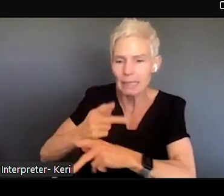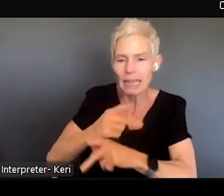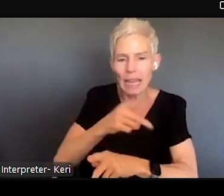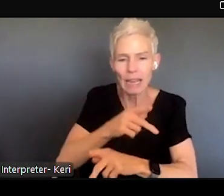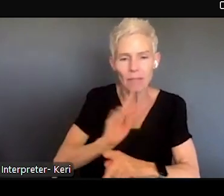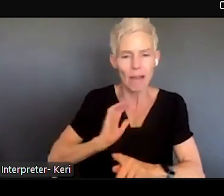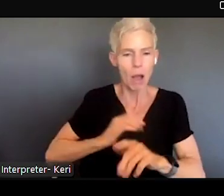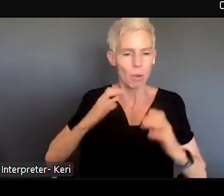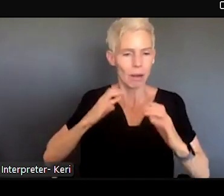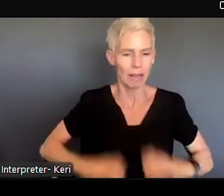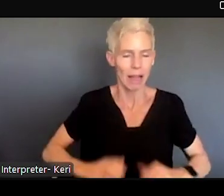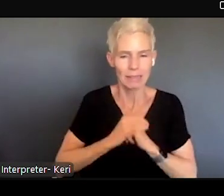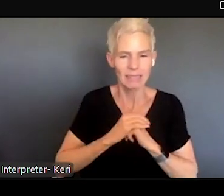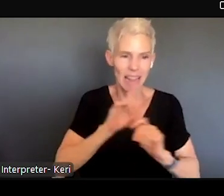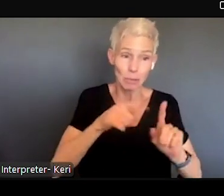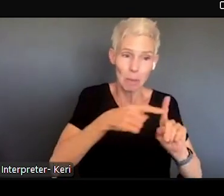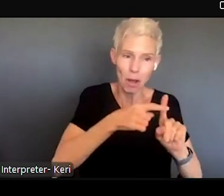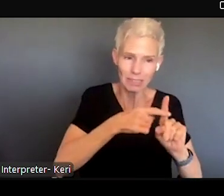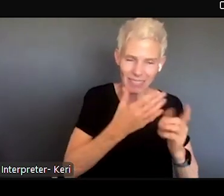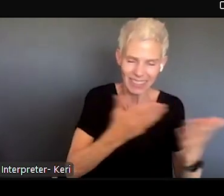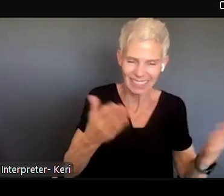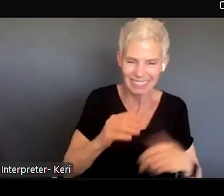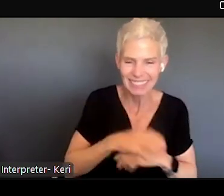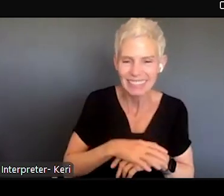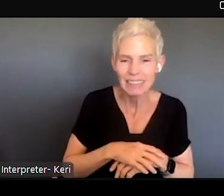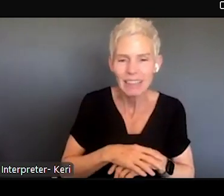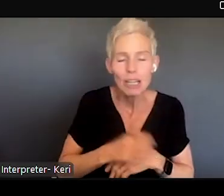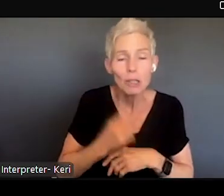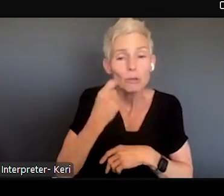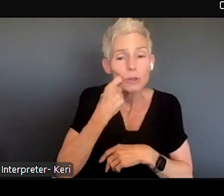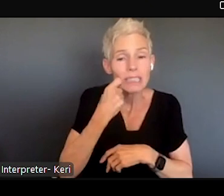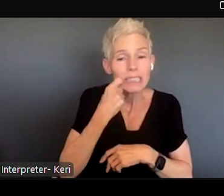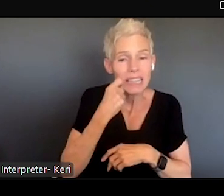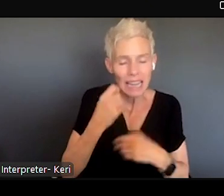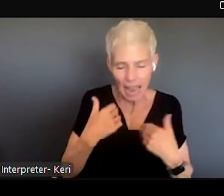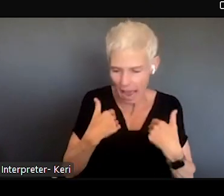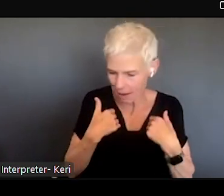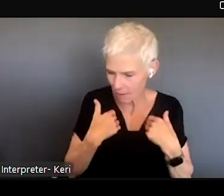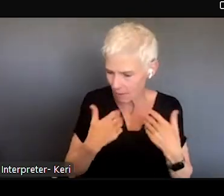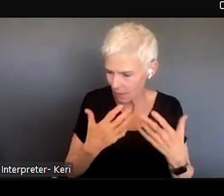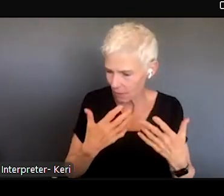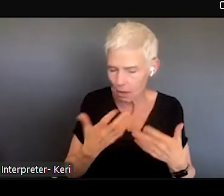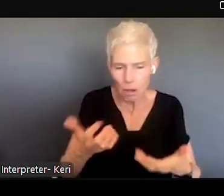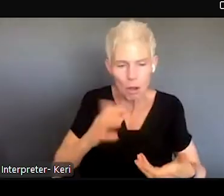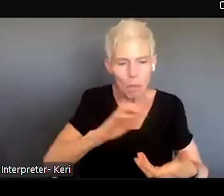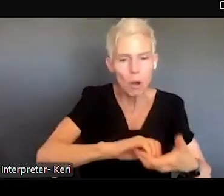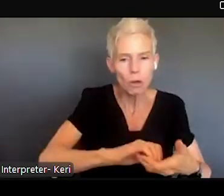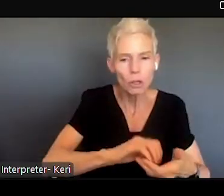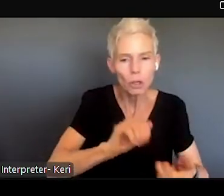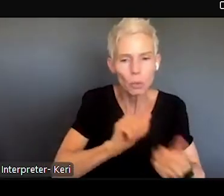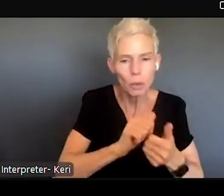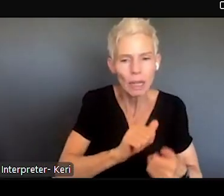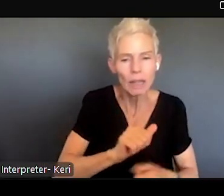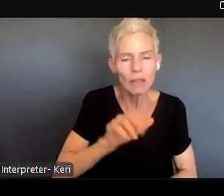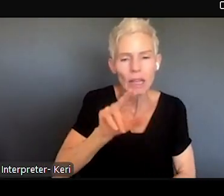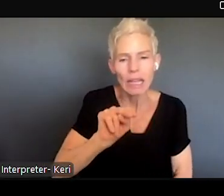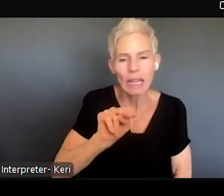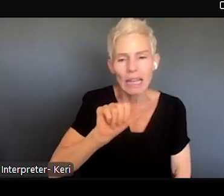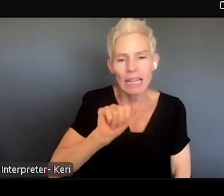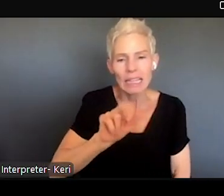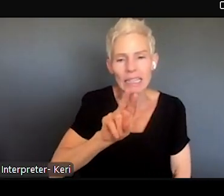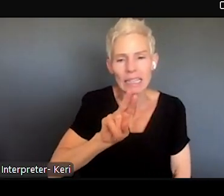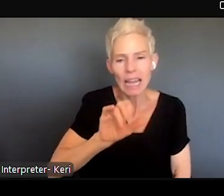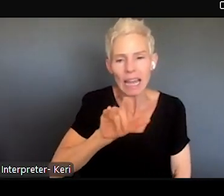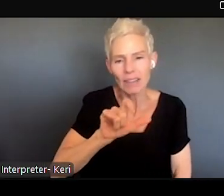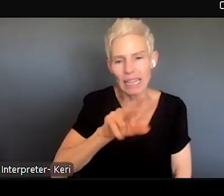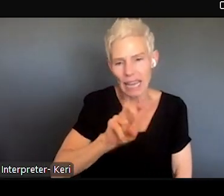Great. And yeah, and then also we recently have partnered up with Navigate Hamilton County,